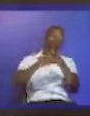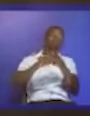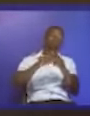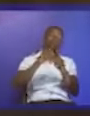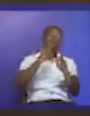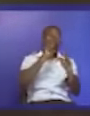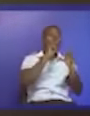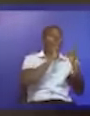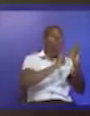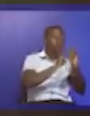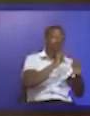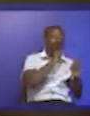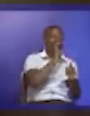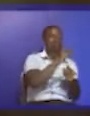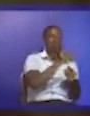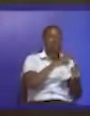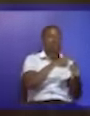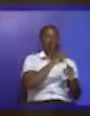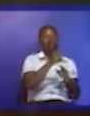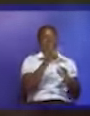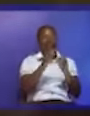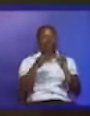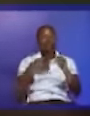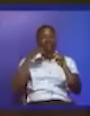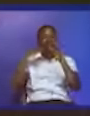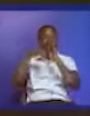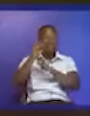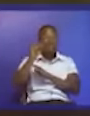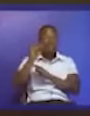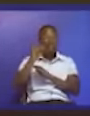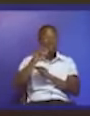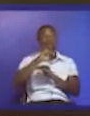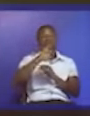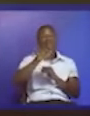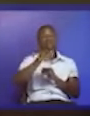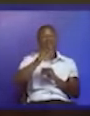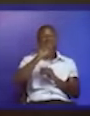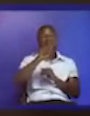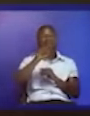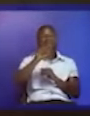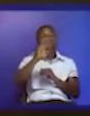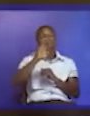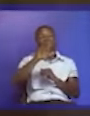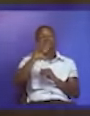assignments. If you are Elijah, Jezebel is coming.